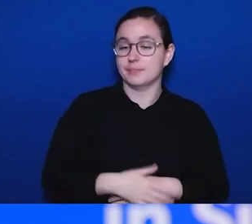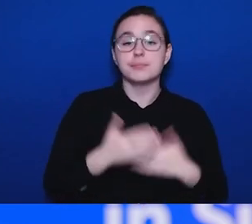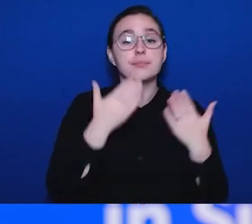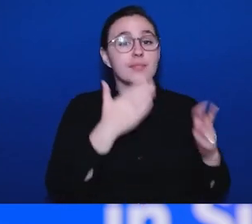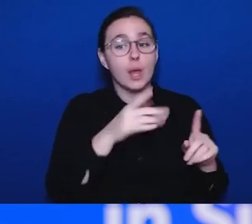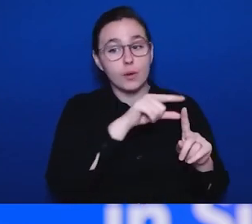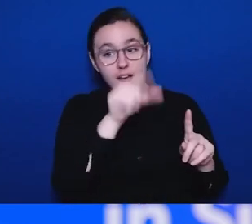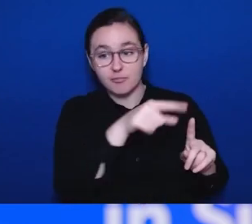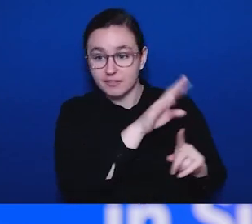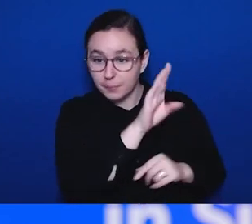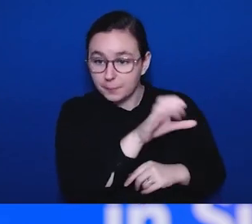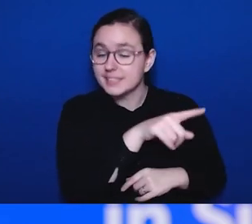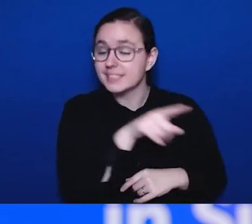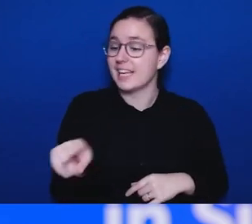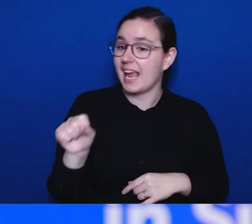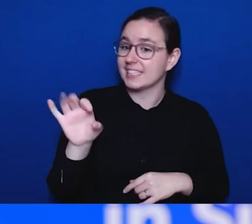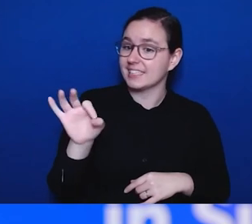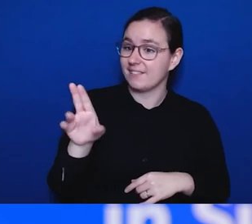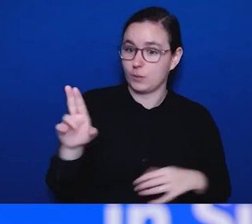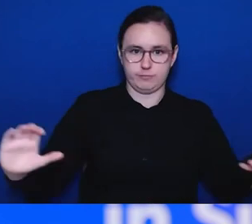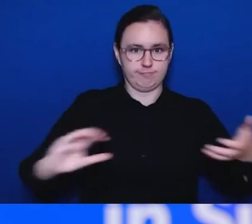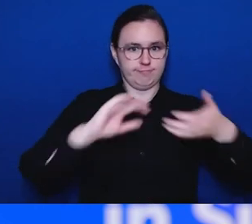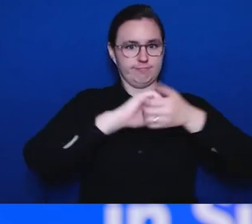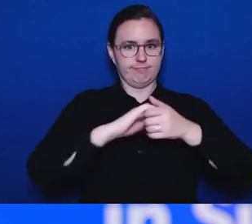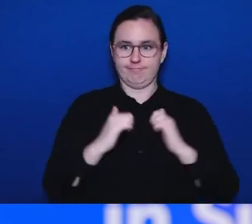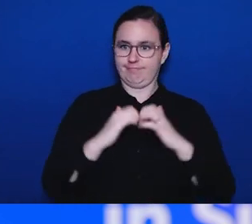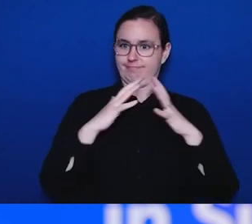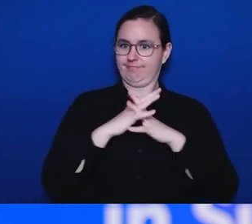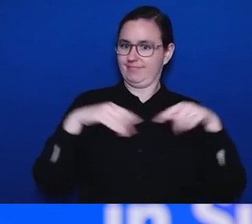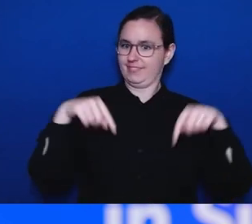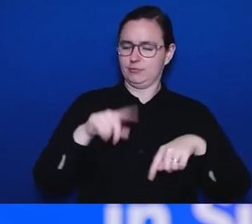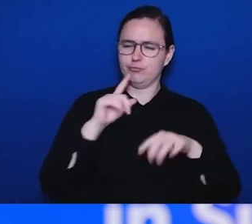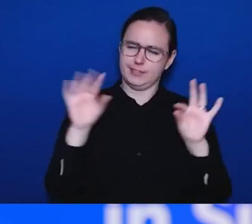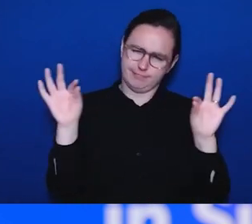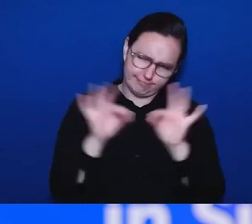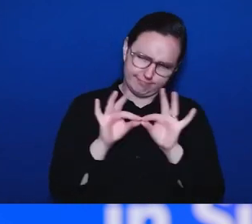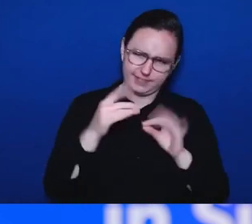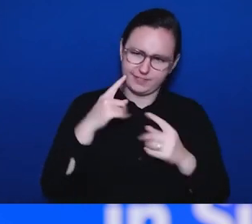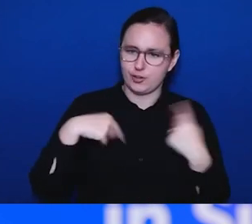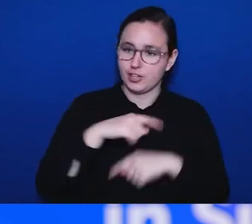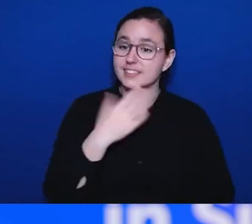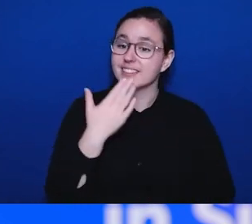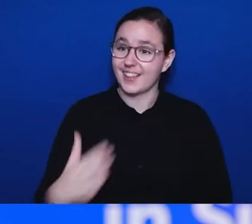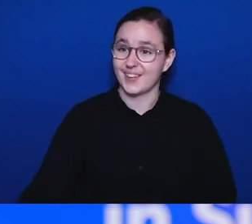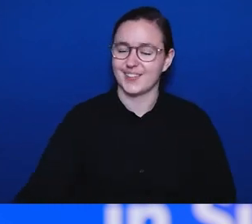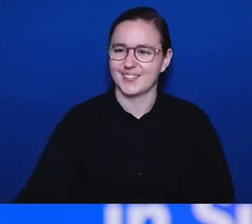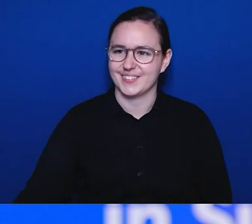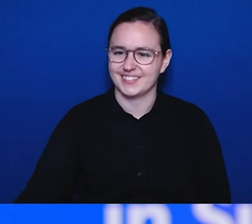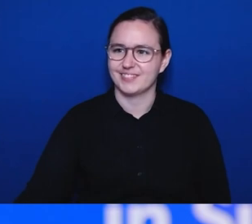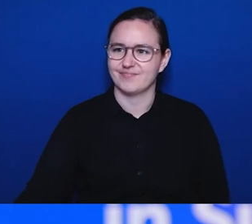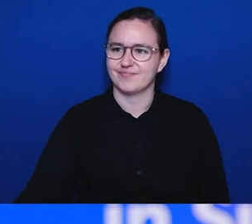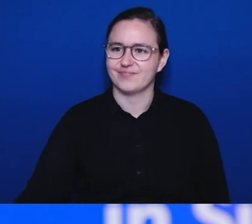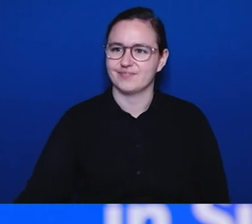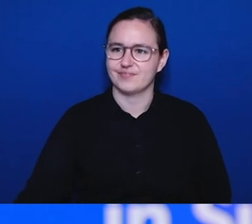Columbians within BC. I would like to thank the BC government and SFU for embarking on this endeavor that means so much